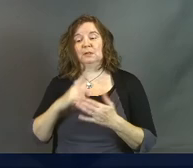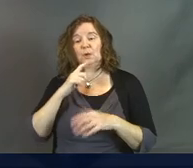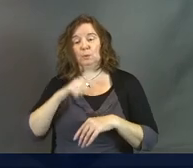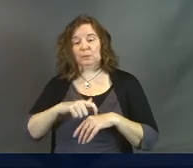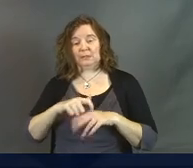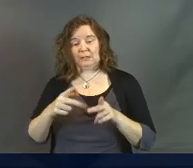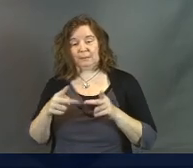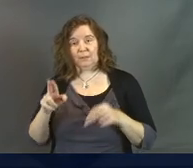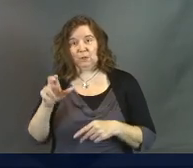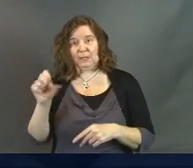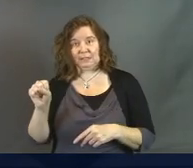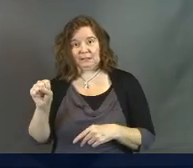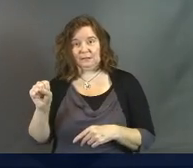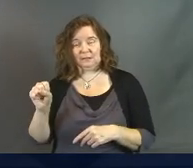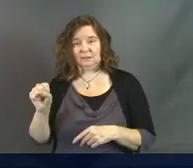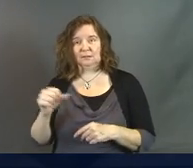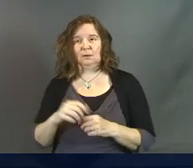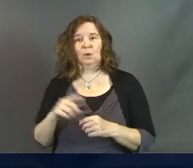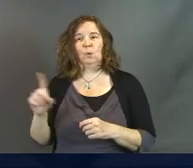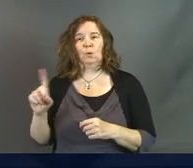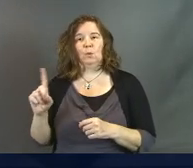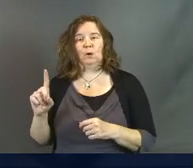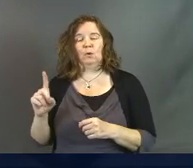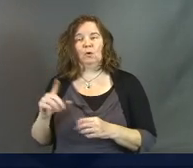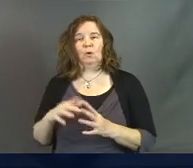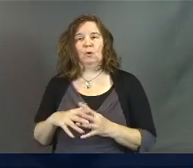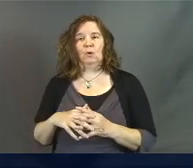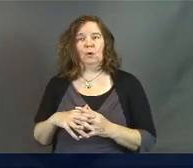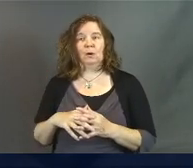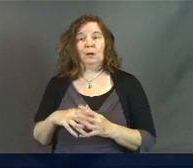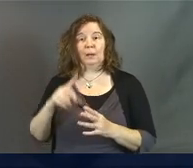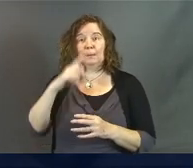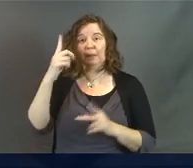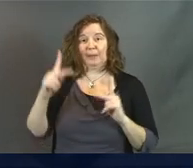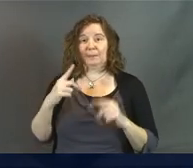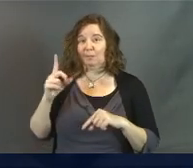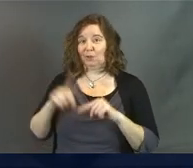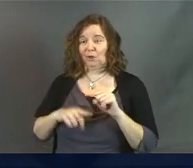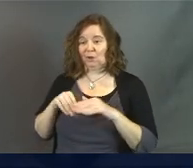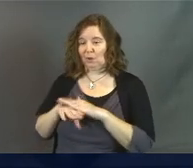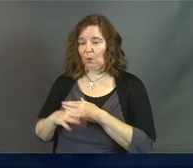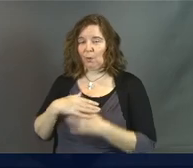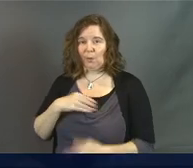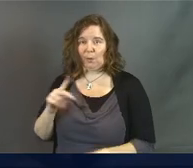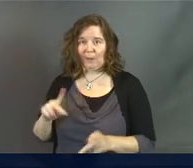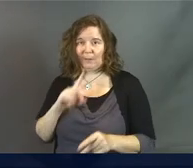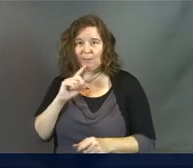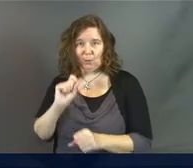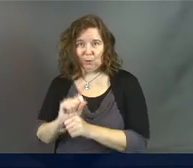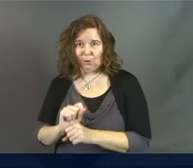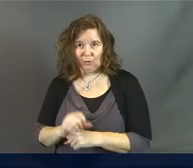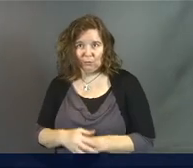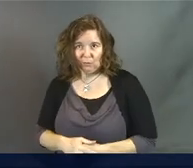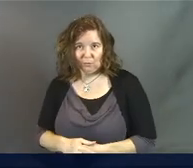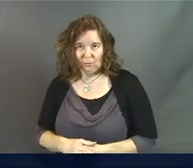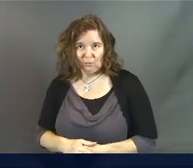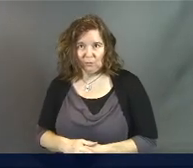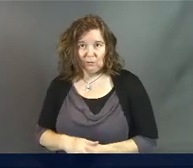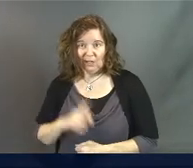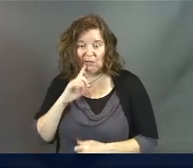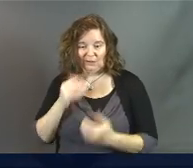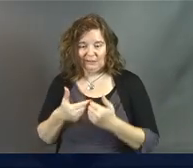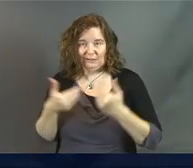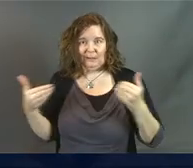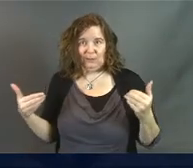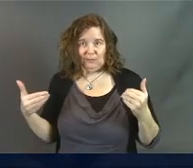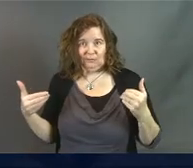there were places in the United States where black people could not go where white people were,